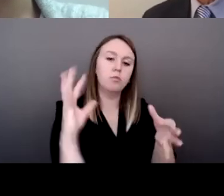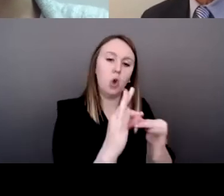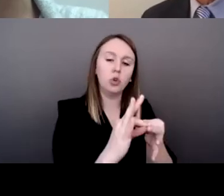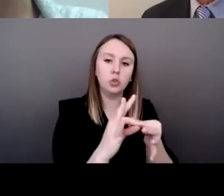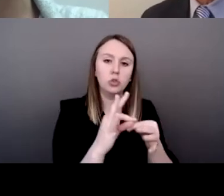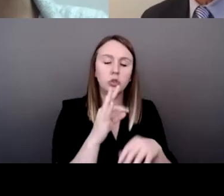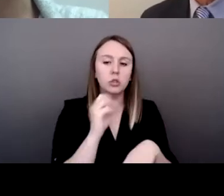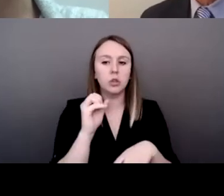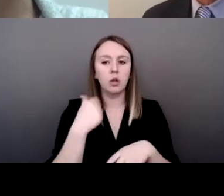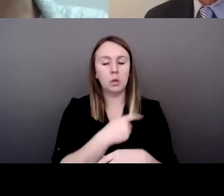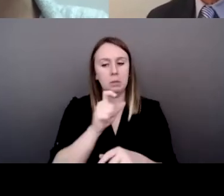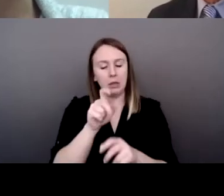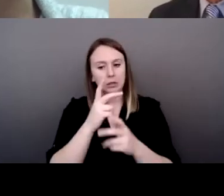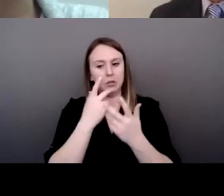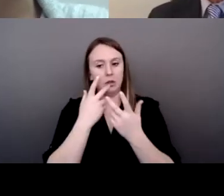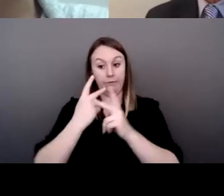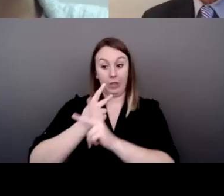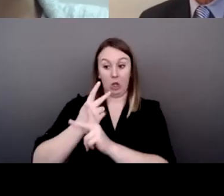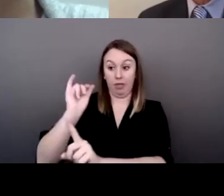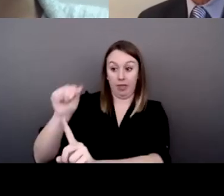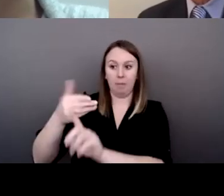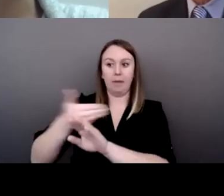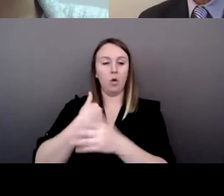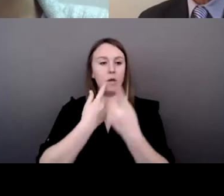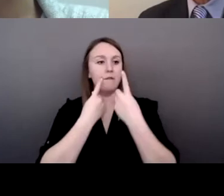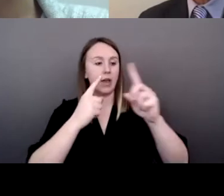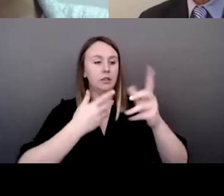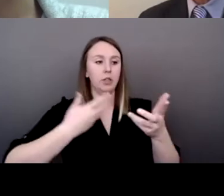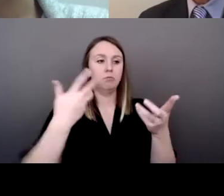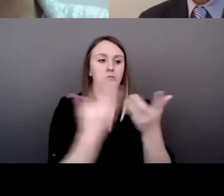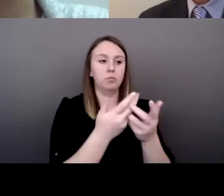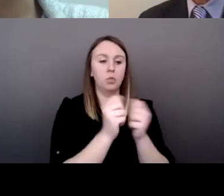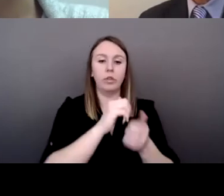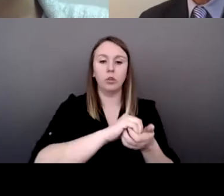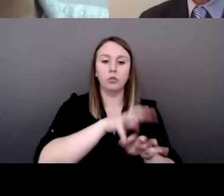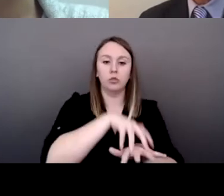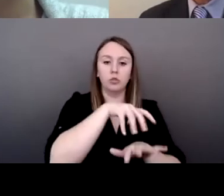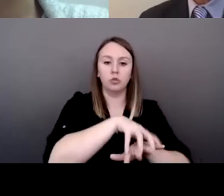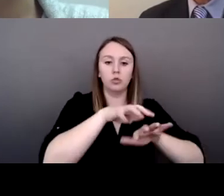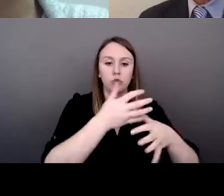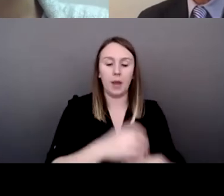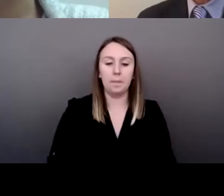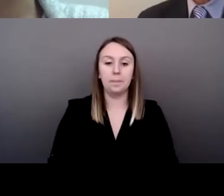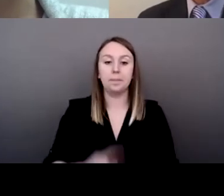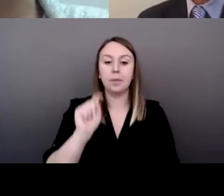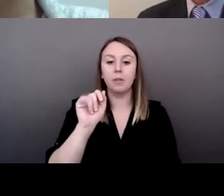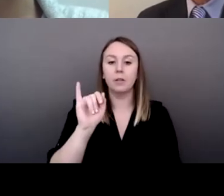we effectively address it. Yeah, absolutely. And I think that might even be part of the work, because we